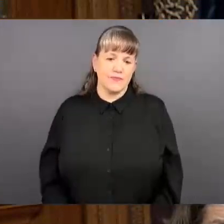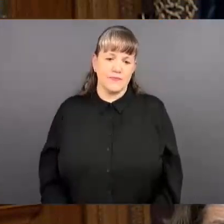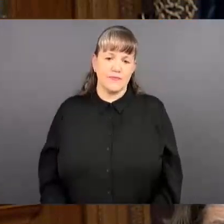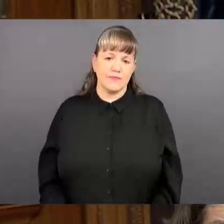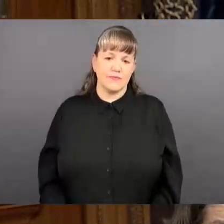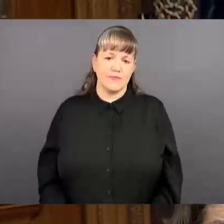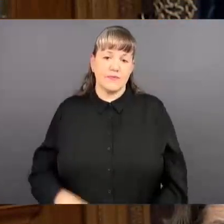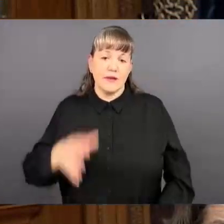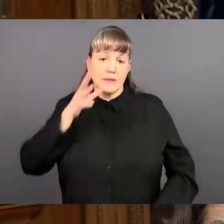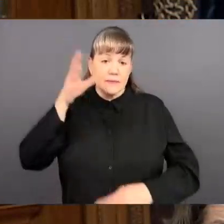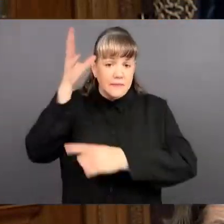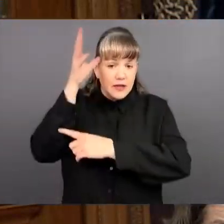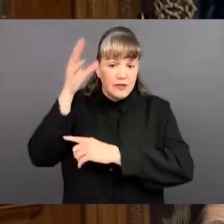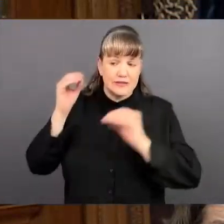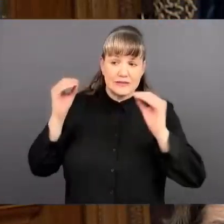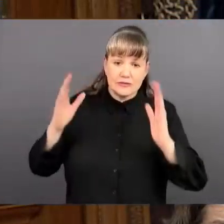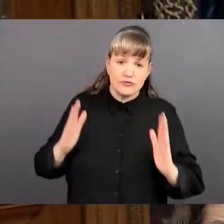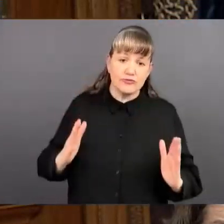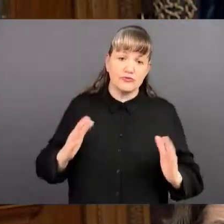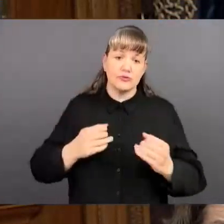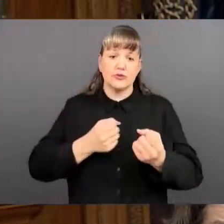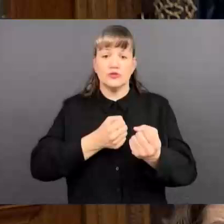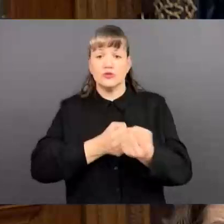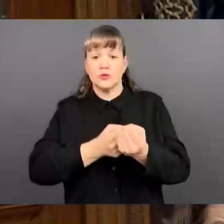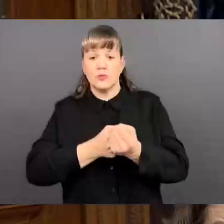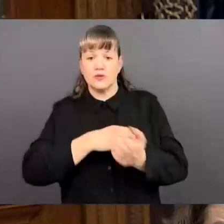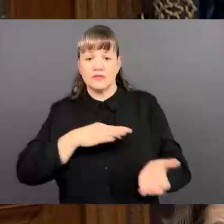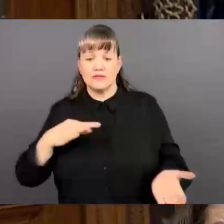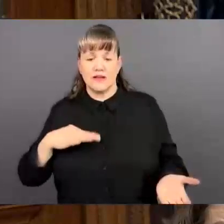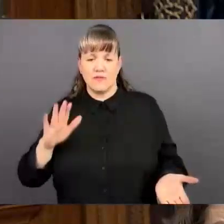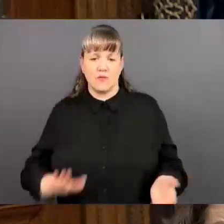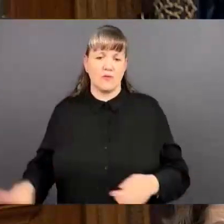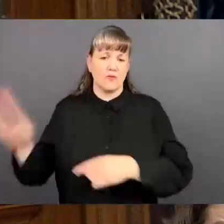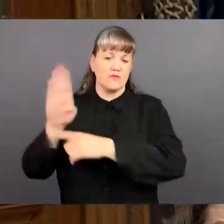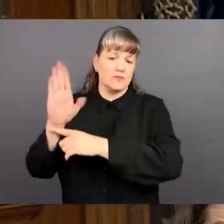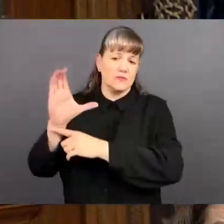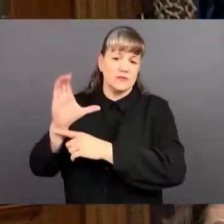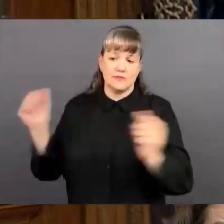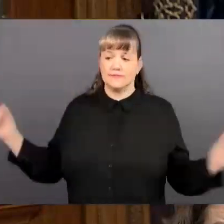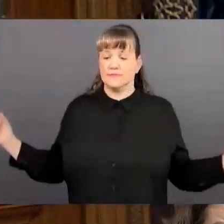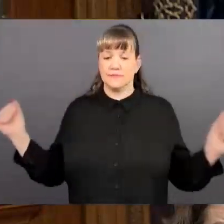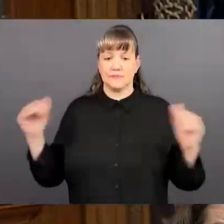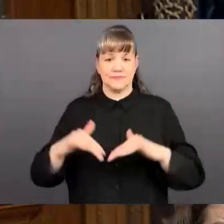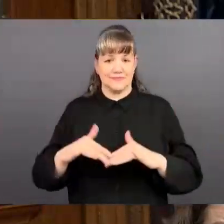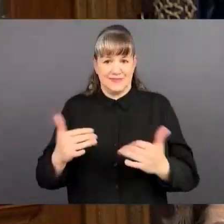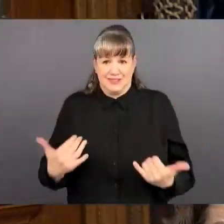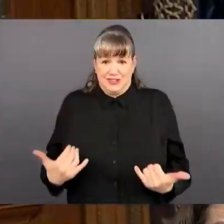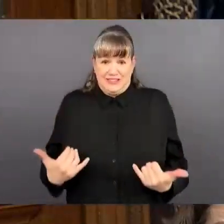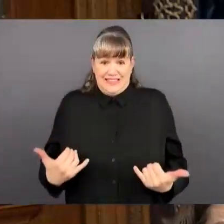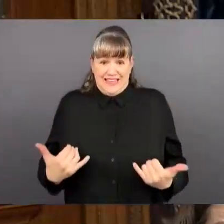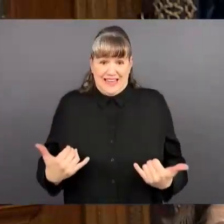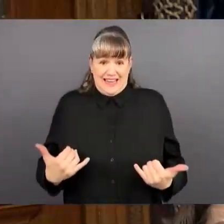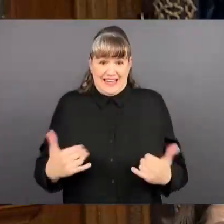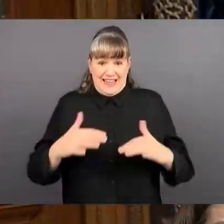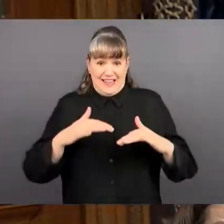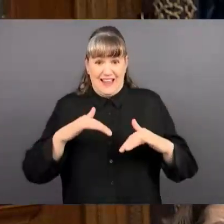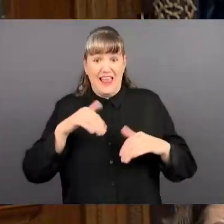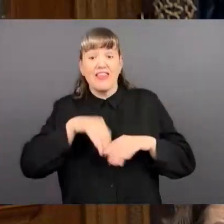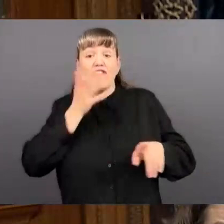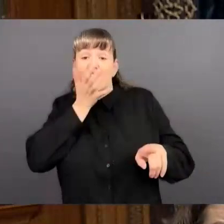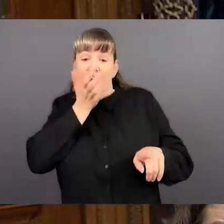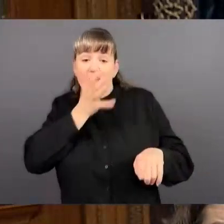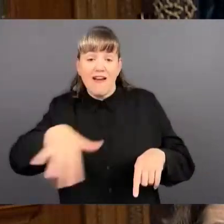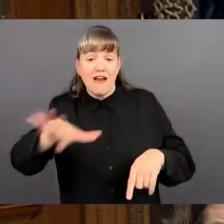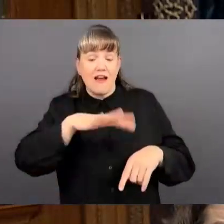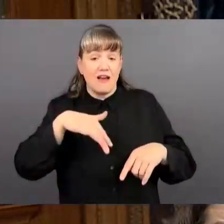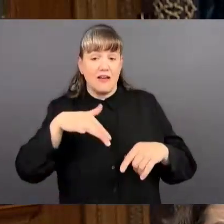BC are protesting on the lawns of the BC Legislature today. Some are in the gallery. They want to know why this